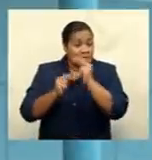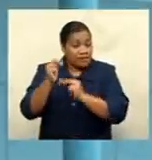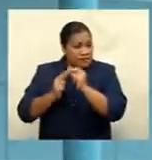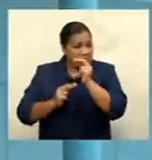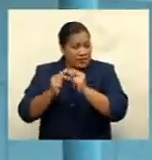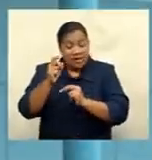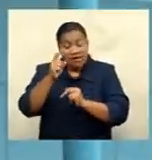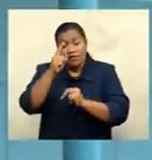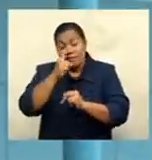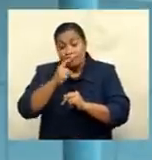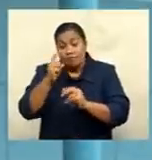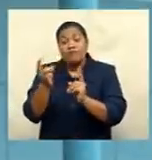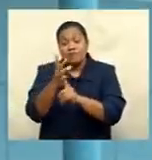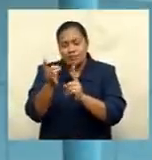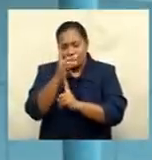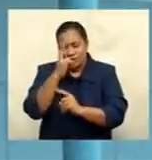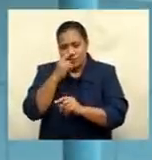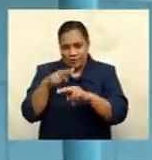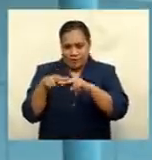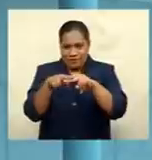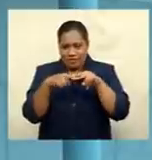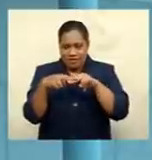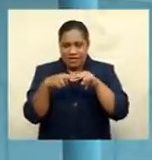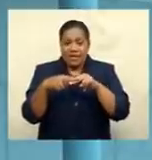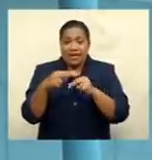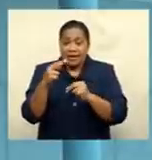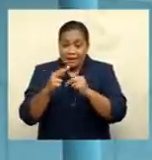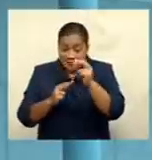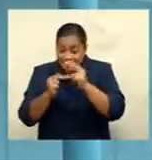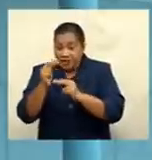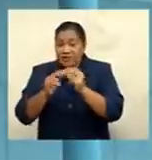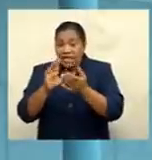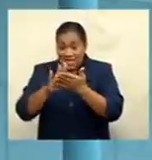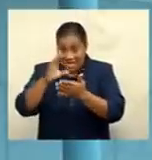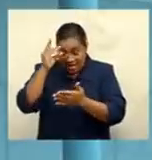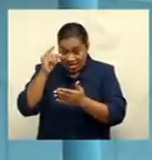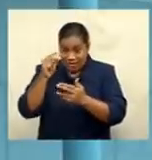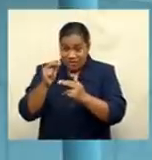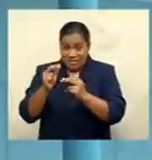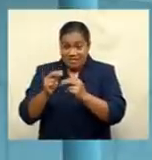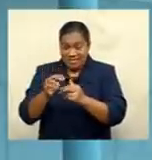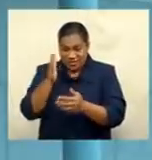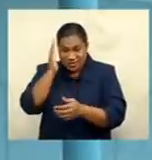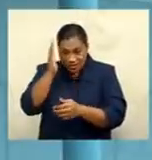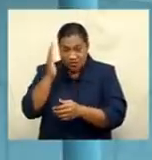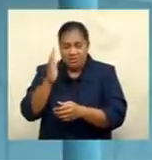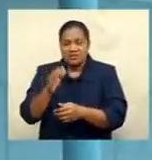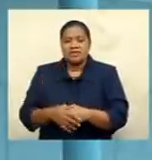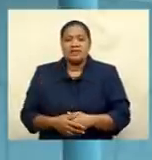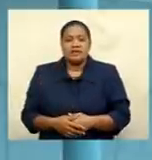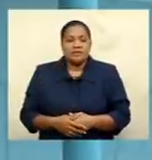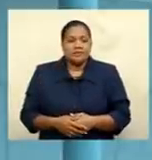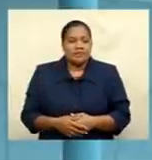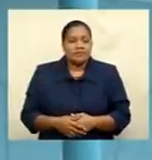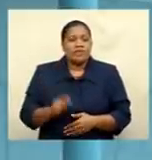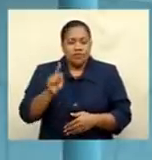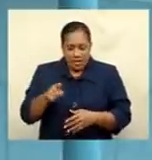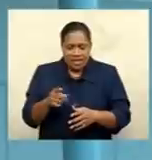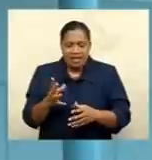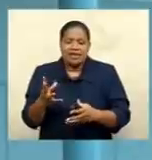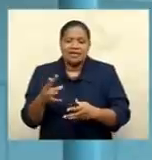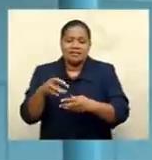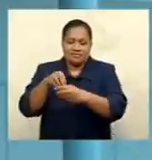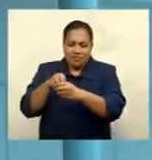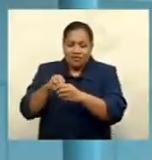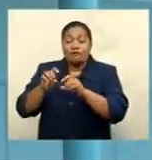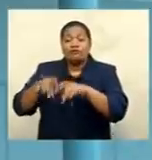of Fiji, and the reconstruction of education infrastructure such as these classrooms is part of Australia's